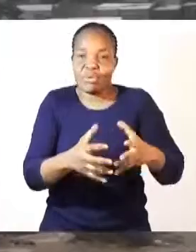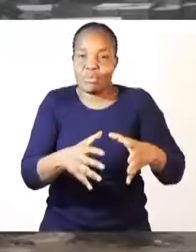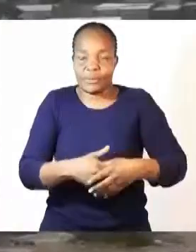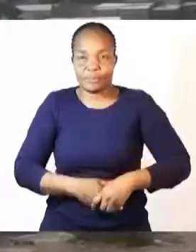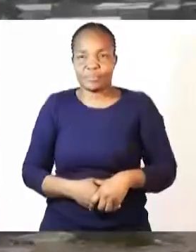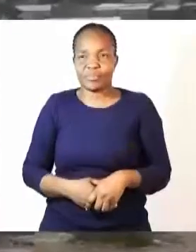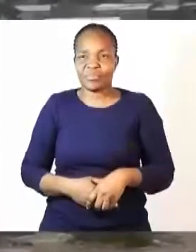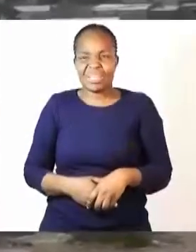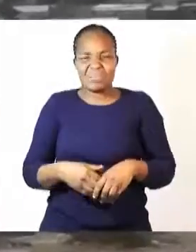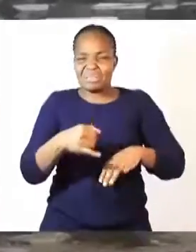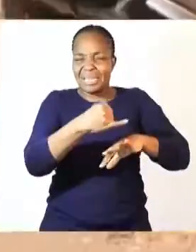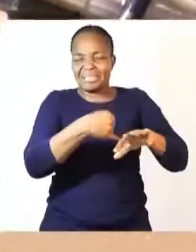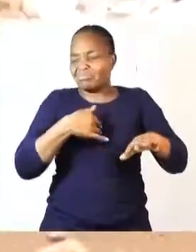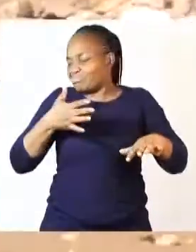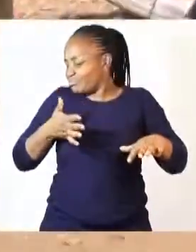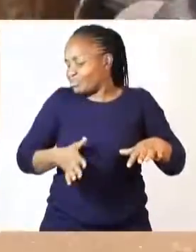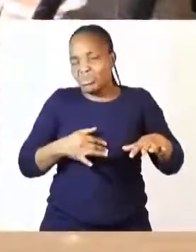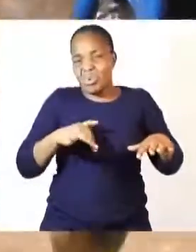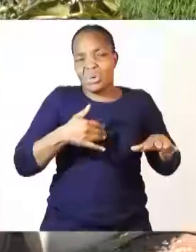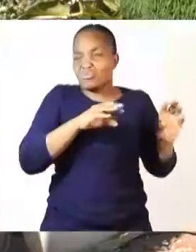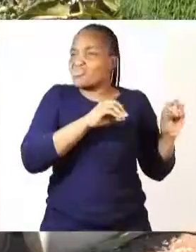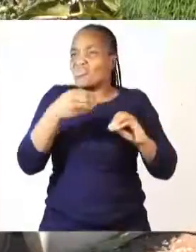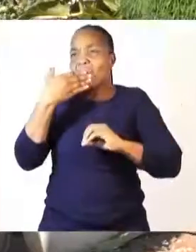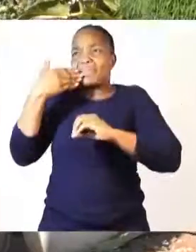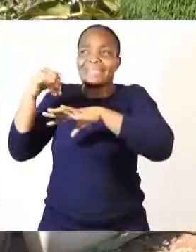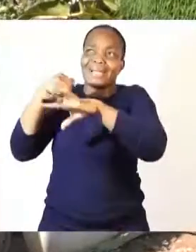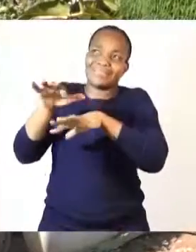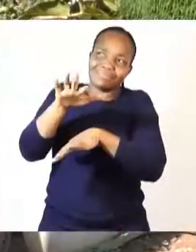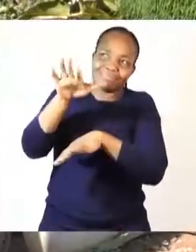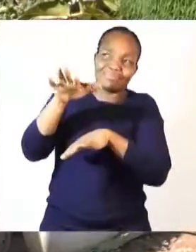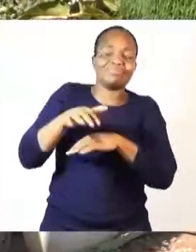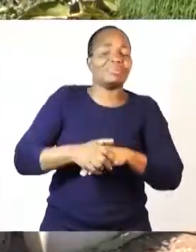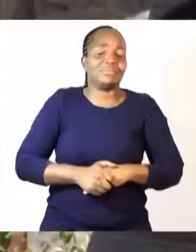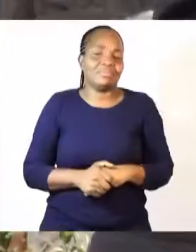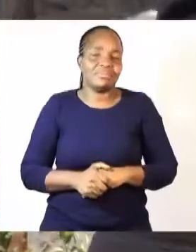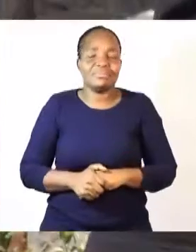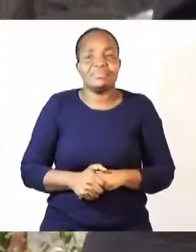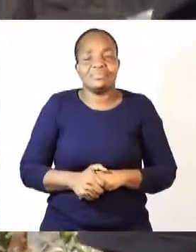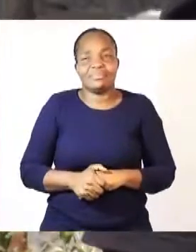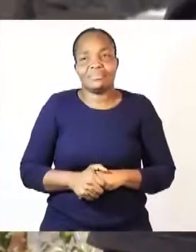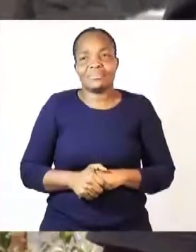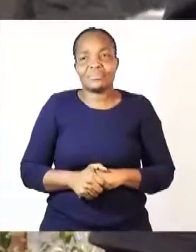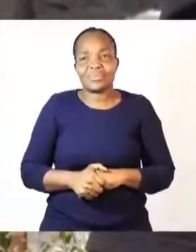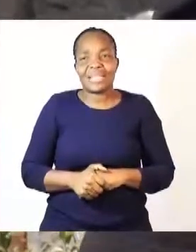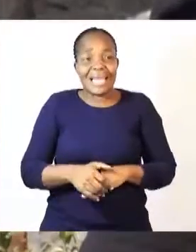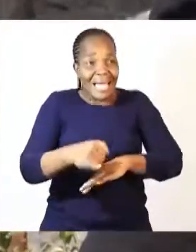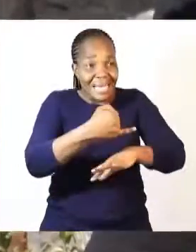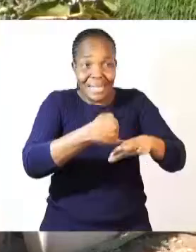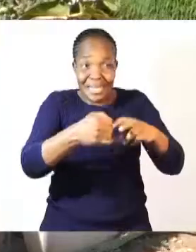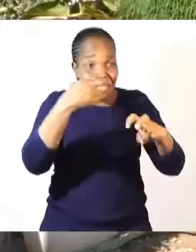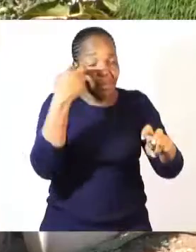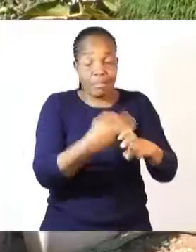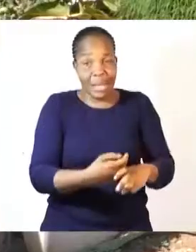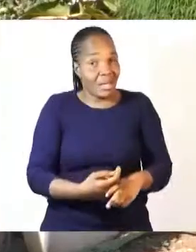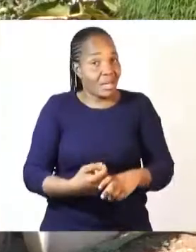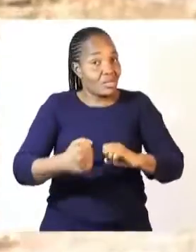I don't want to live in this location. I want to live somewhere else, in a different location. It is problematic to visit